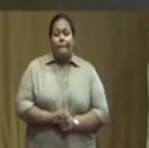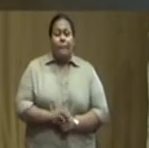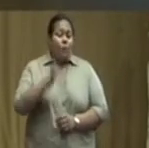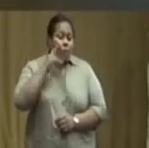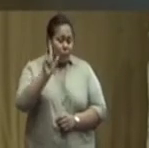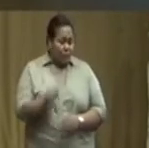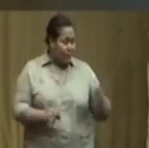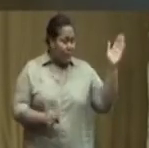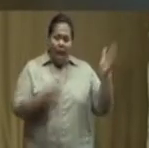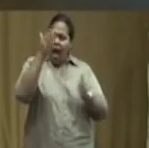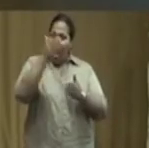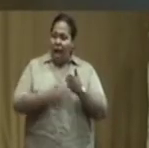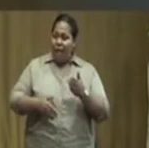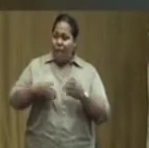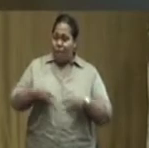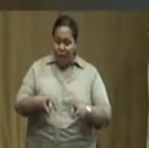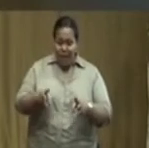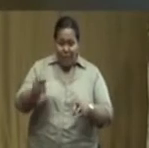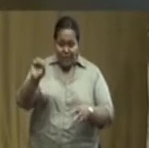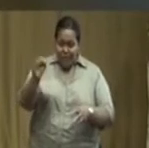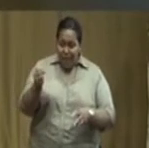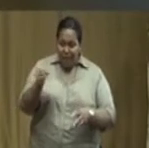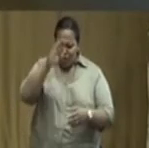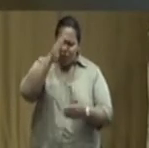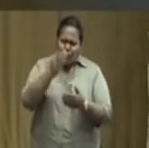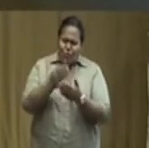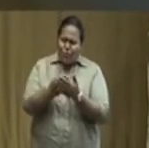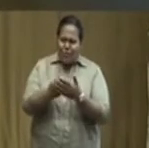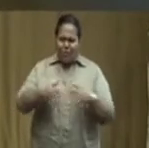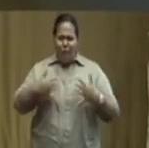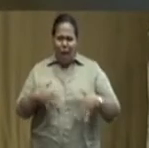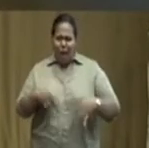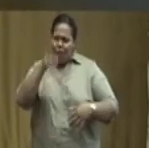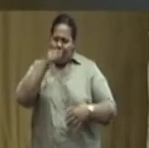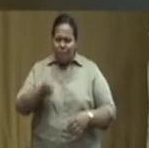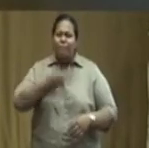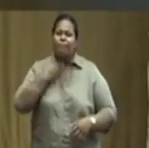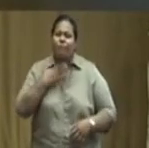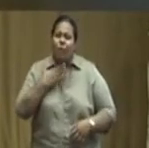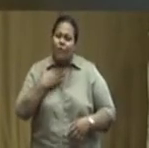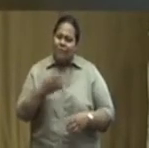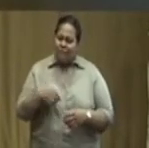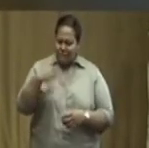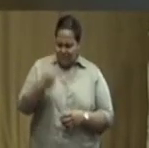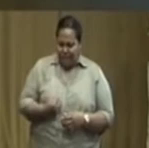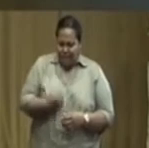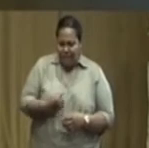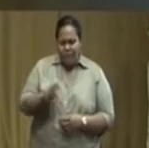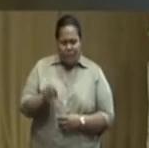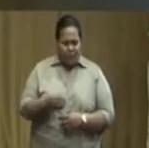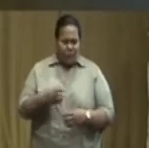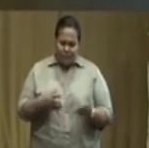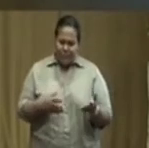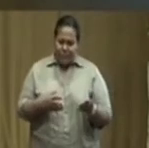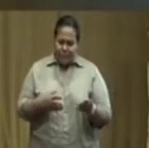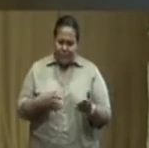through the semester, the students were so used to expressing themselves and to realizing that they don't have to take everything that I say as sacred.